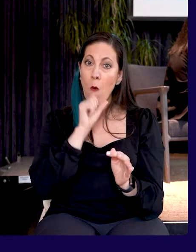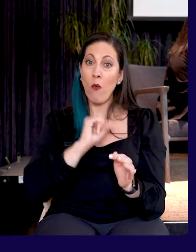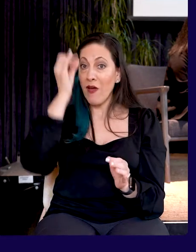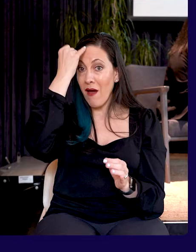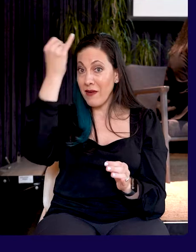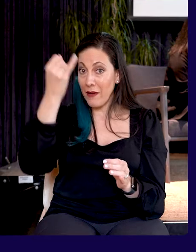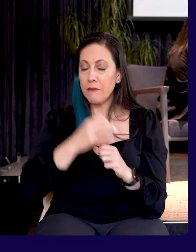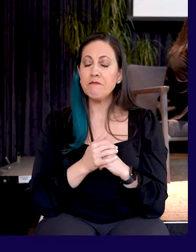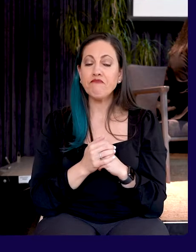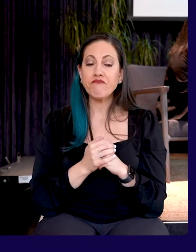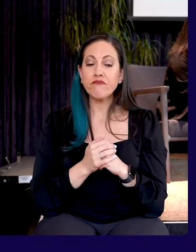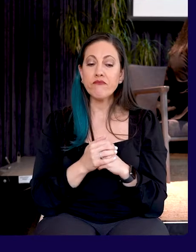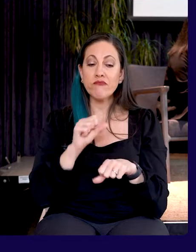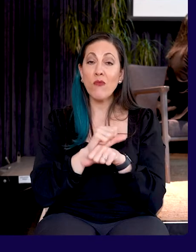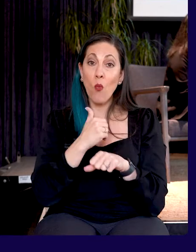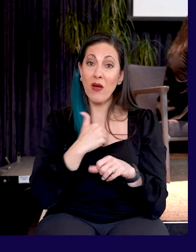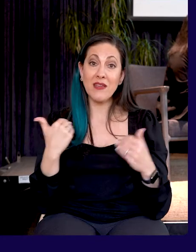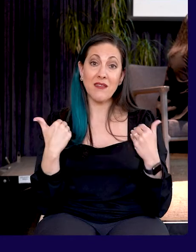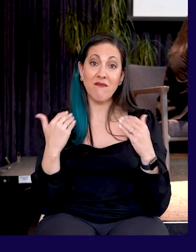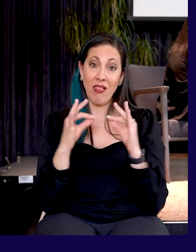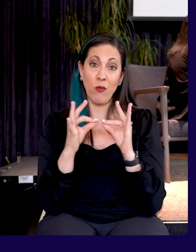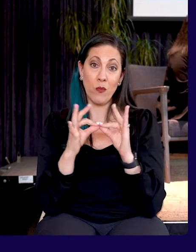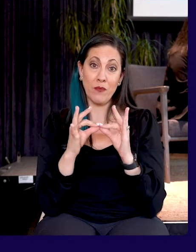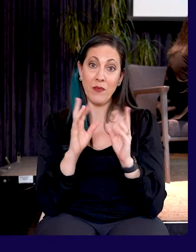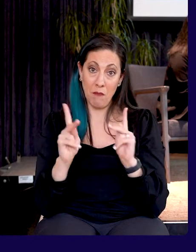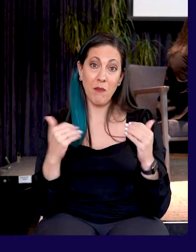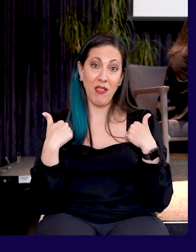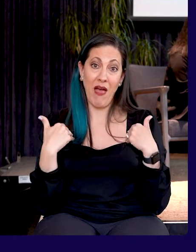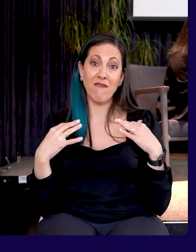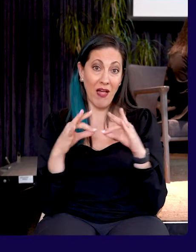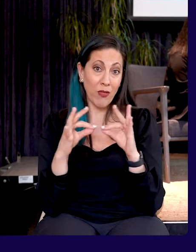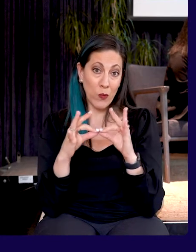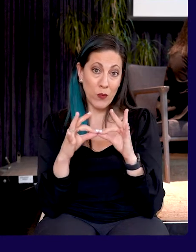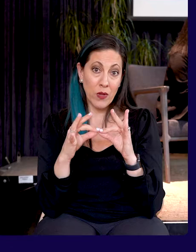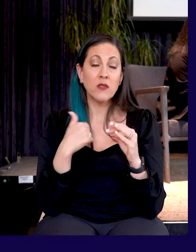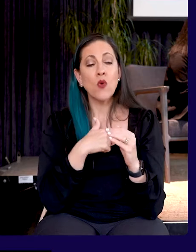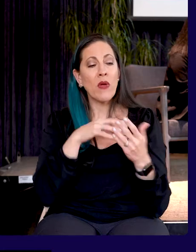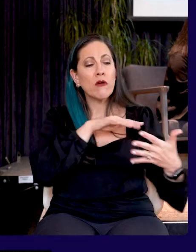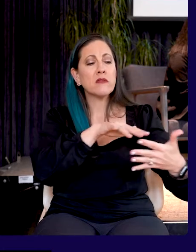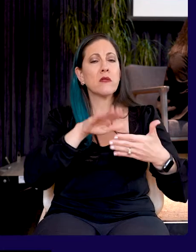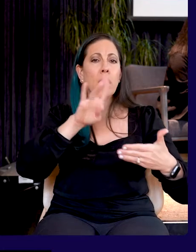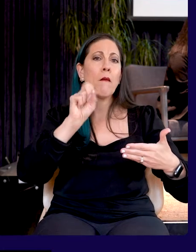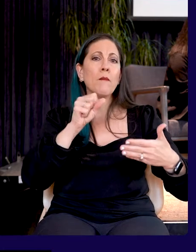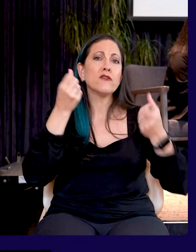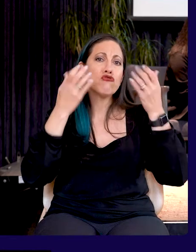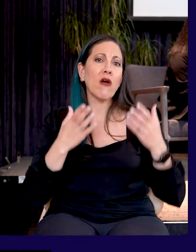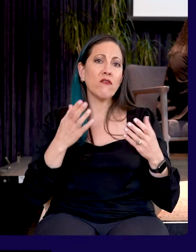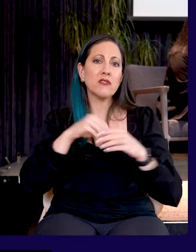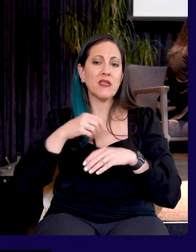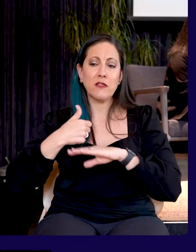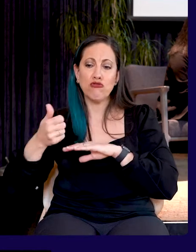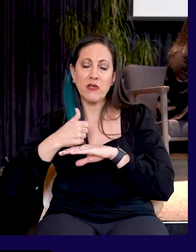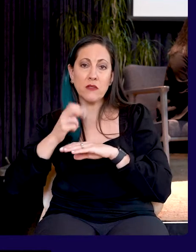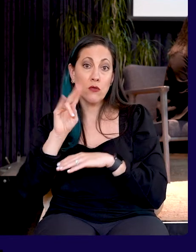notion that work has value, that people have value. So we're doing a study on bus drivers with transit unions and several